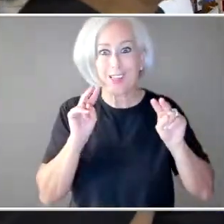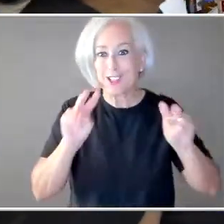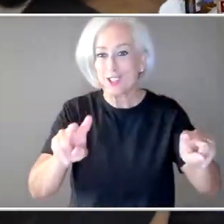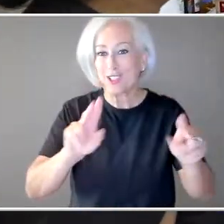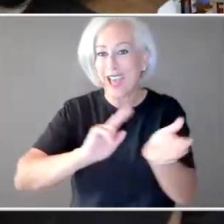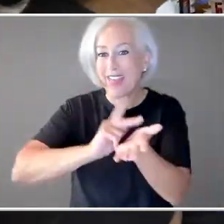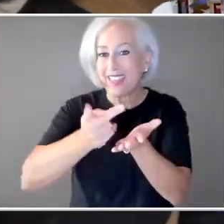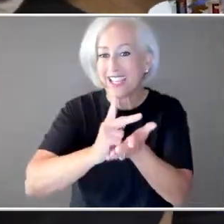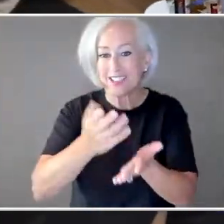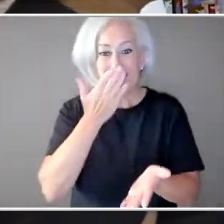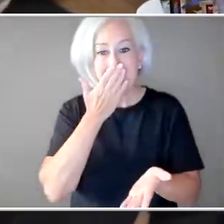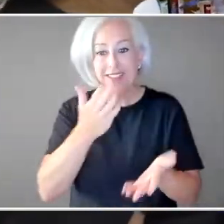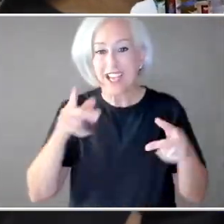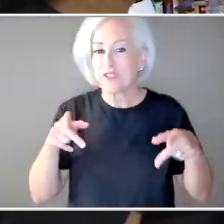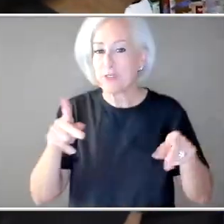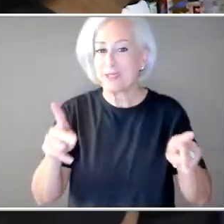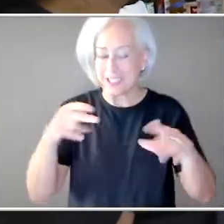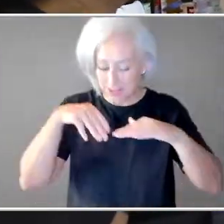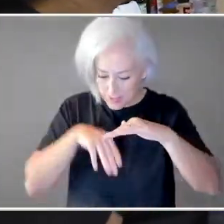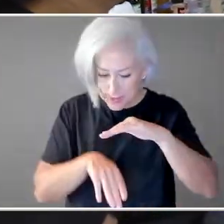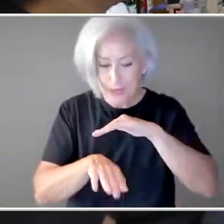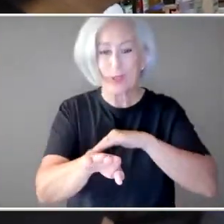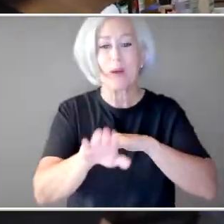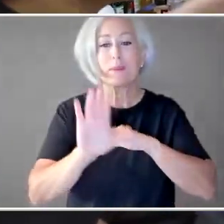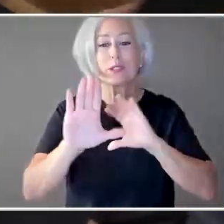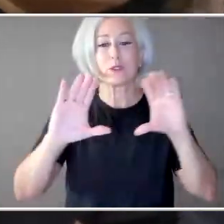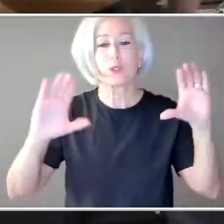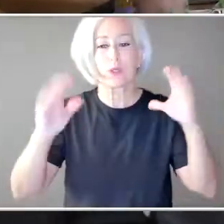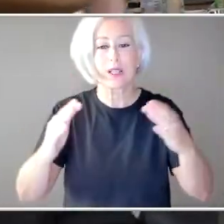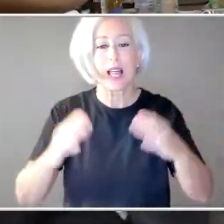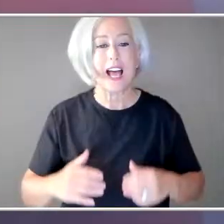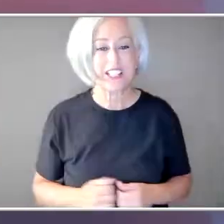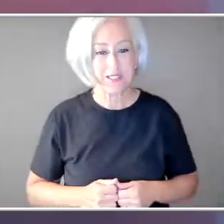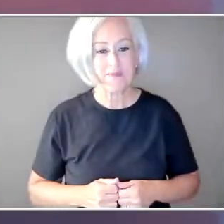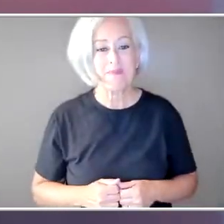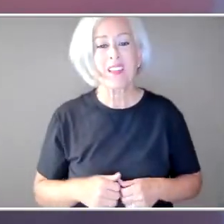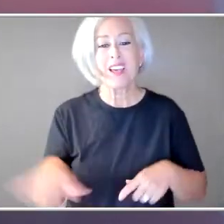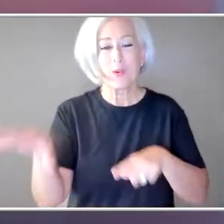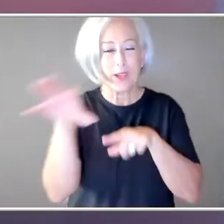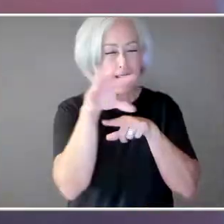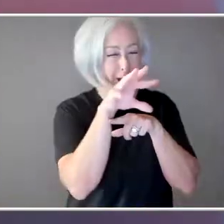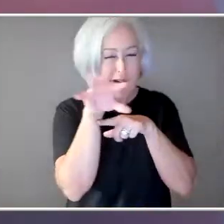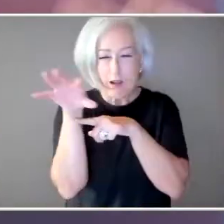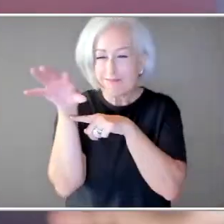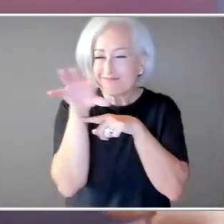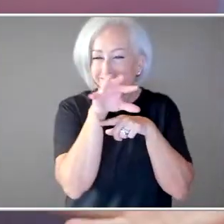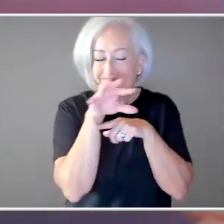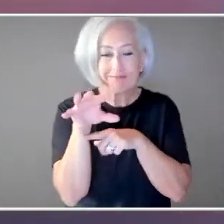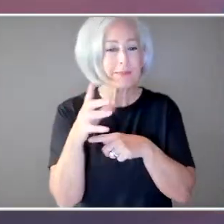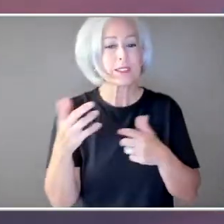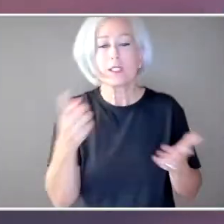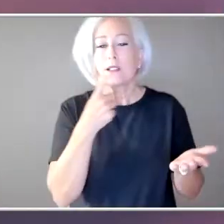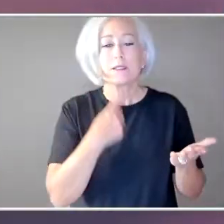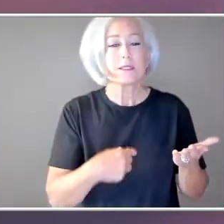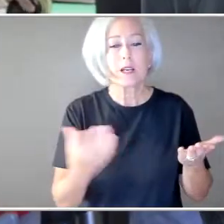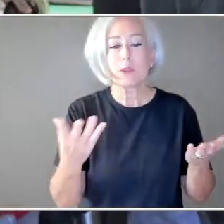these cooking classes. We took our camera inside there. Let's talk about what you teach in that culinary medicine